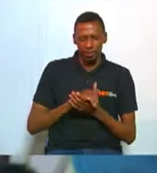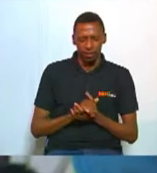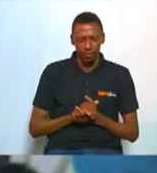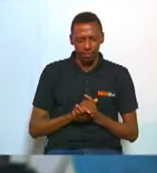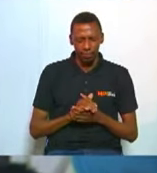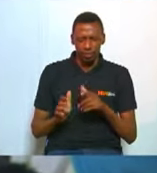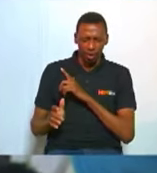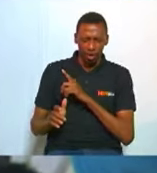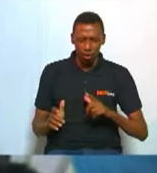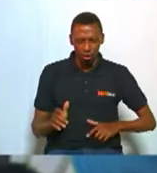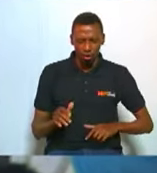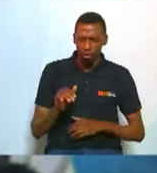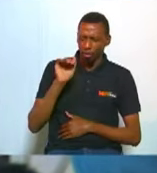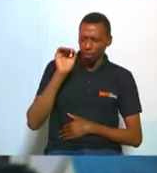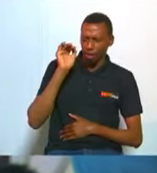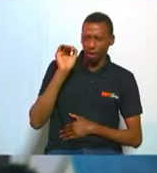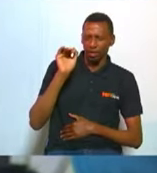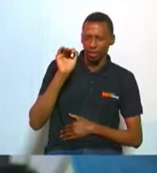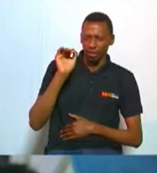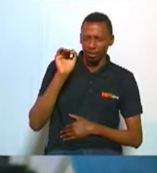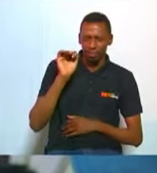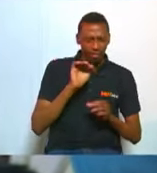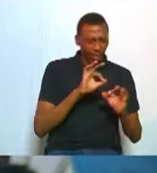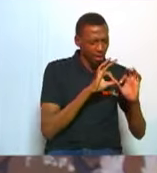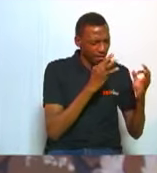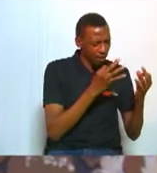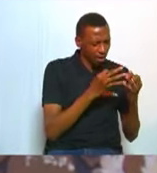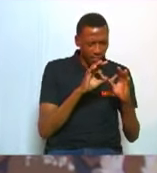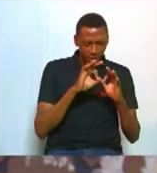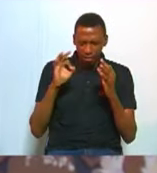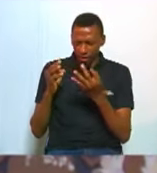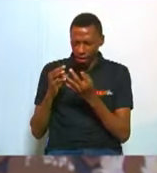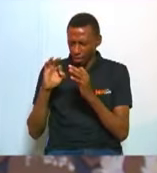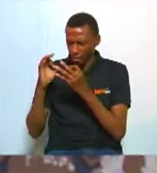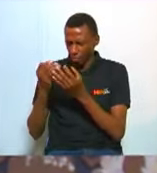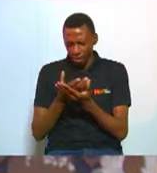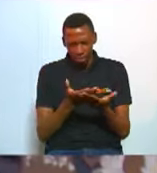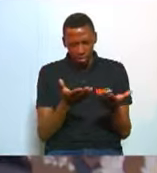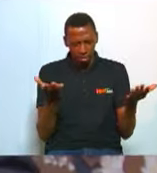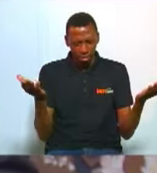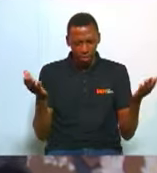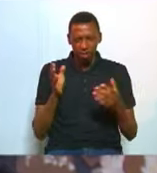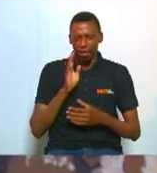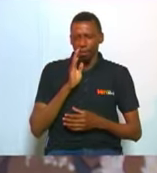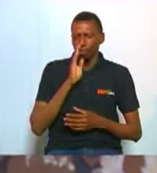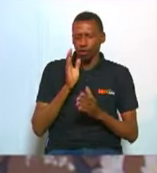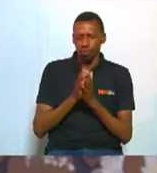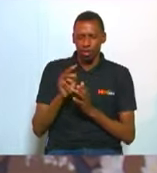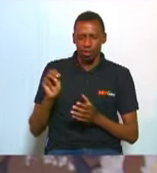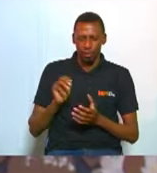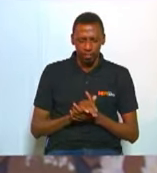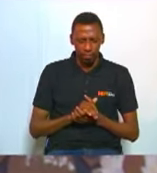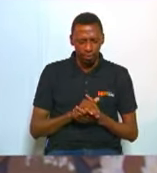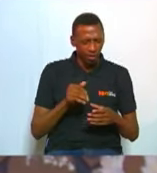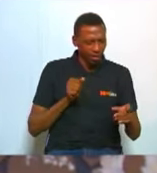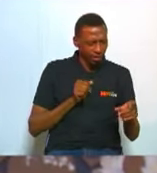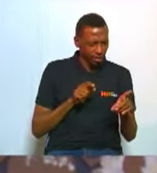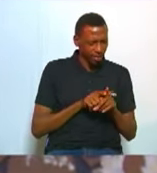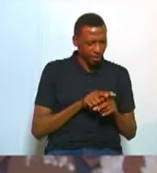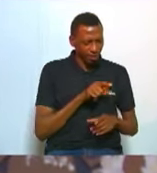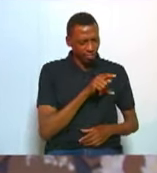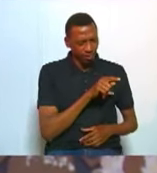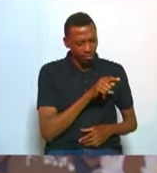be with these dear families. Be with our sister, Lord, that is going through a